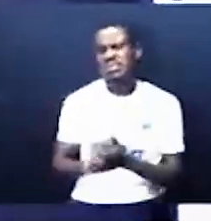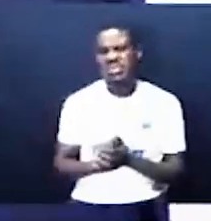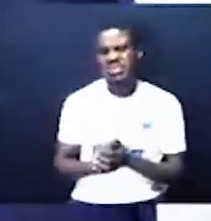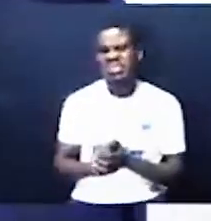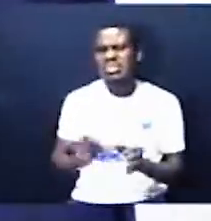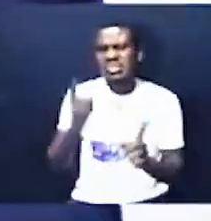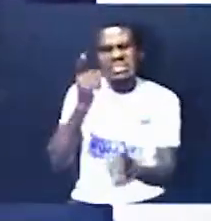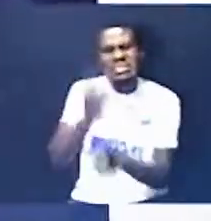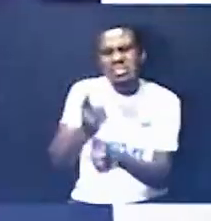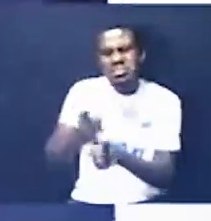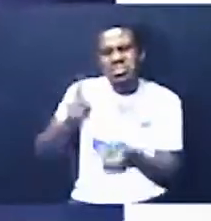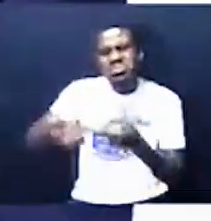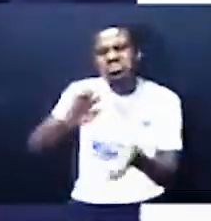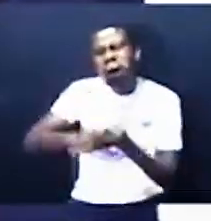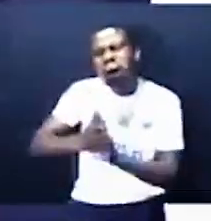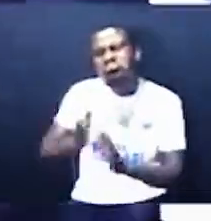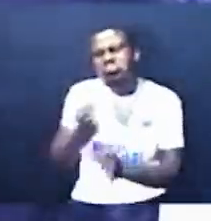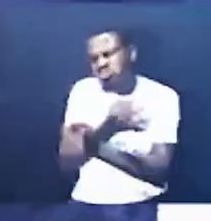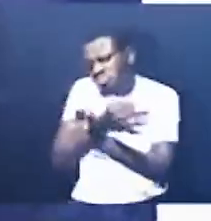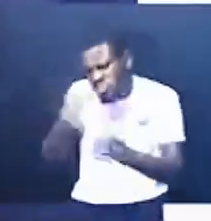to free herself from this